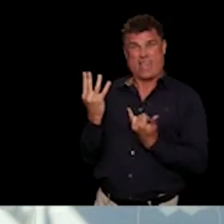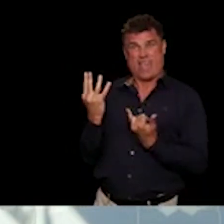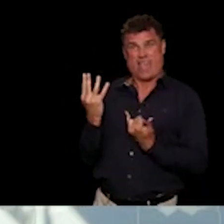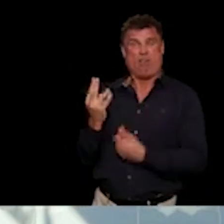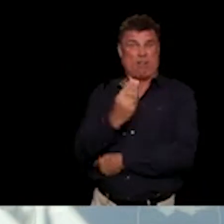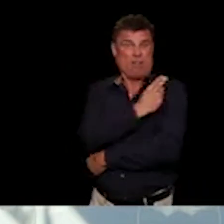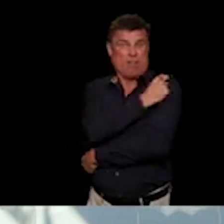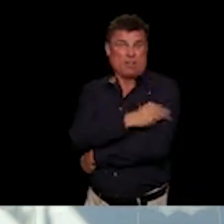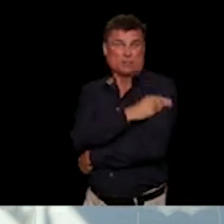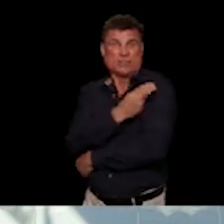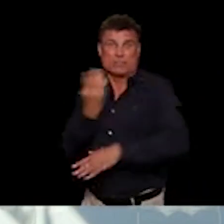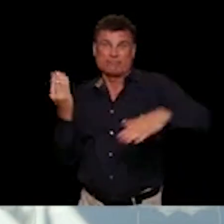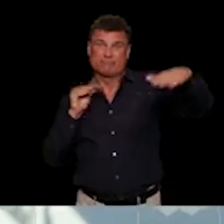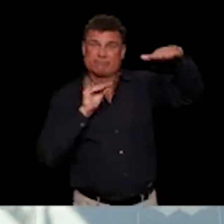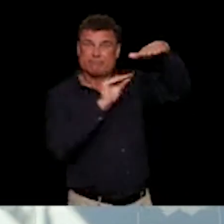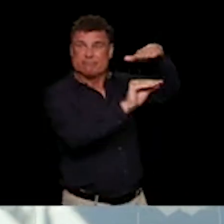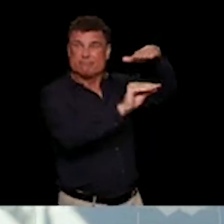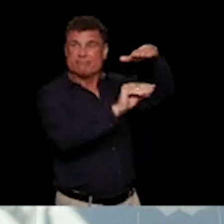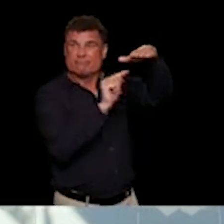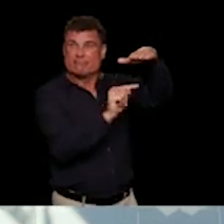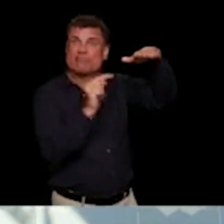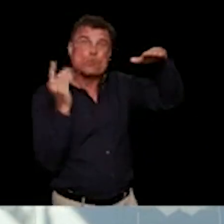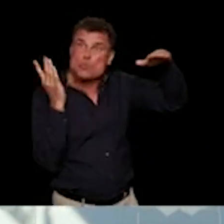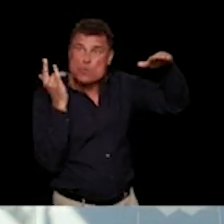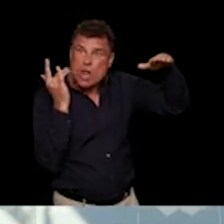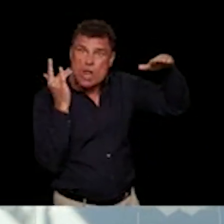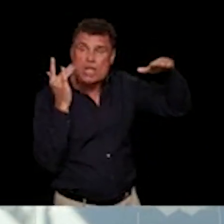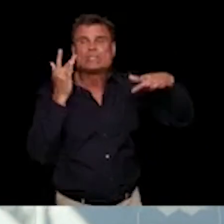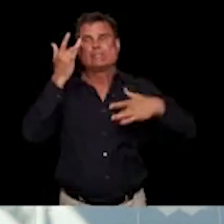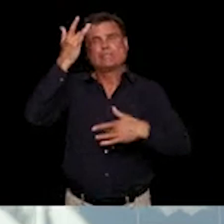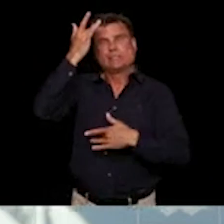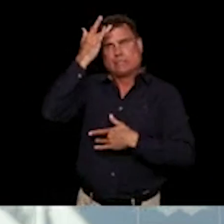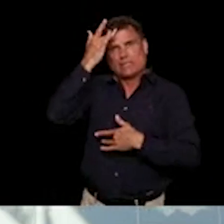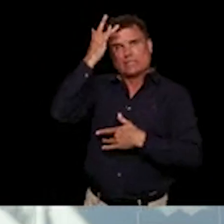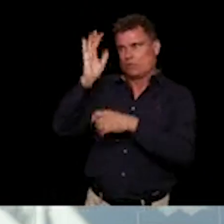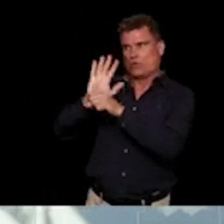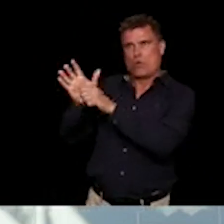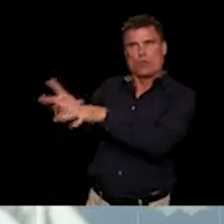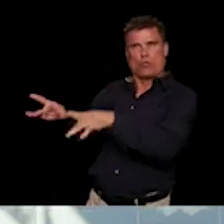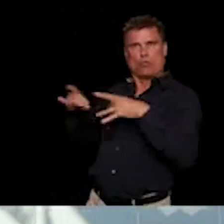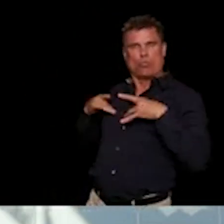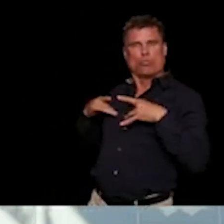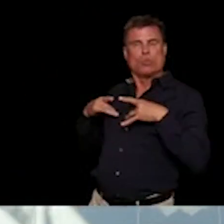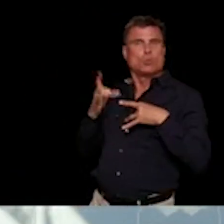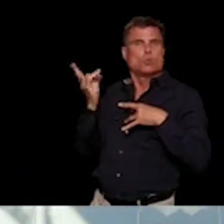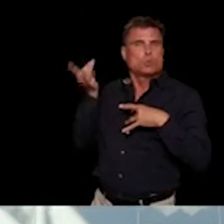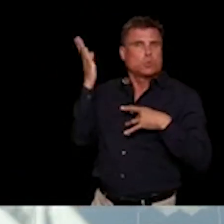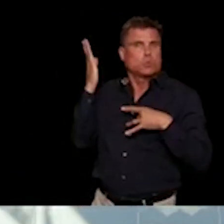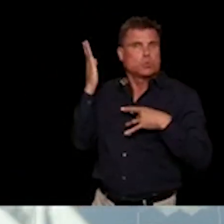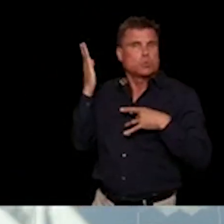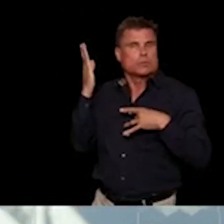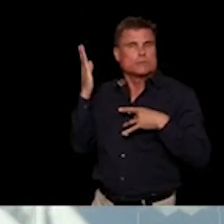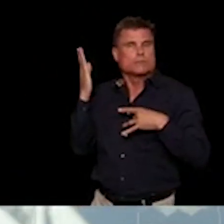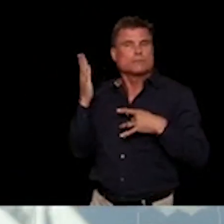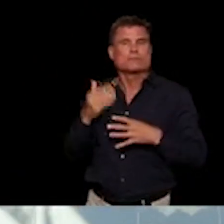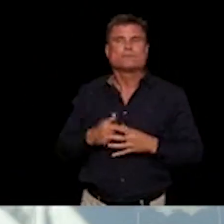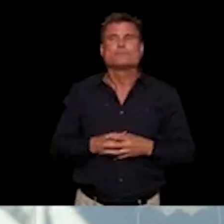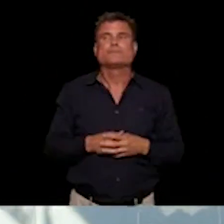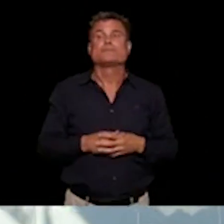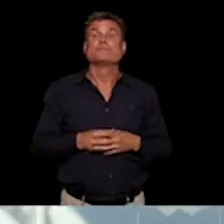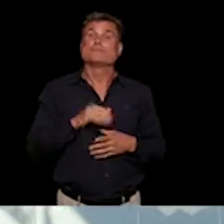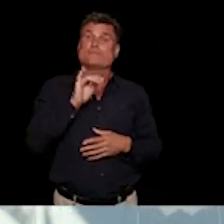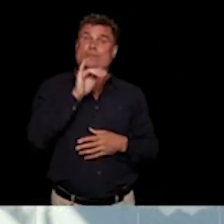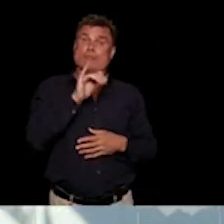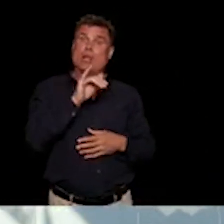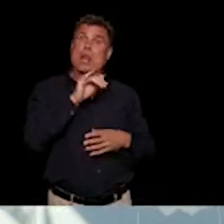is, by our standard, I think it may well be our lowest total since way back in March of people in hospital.